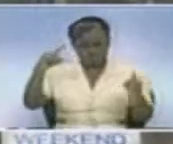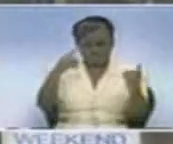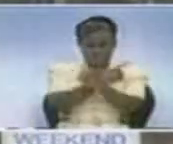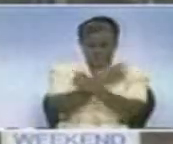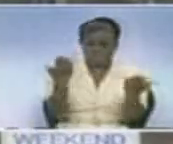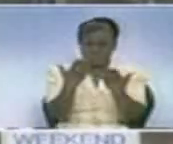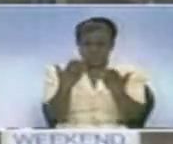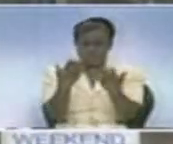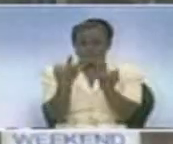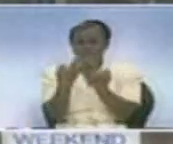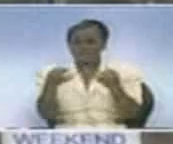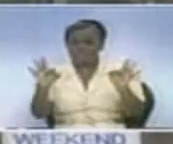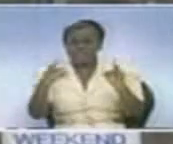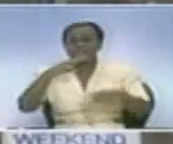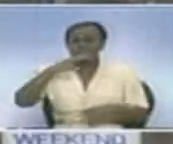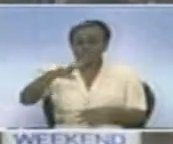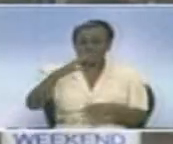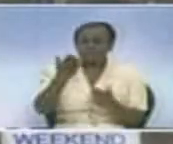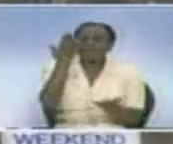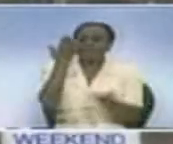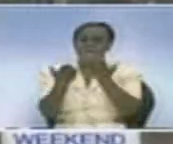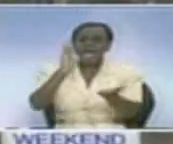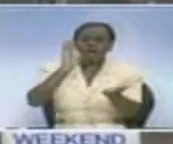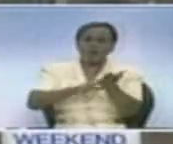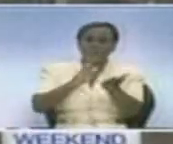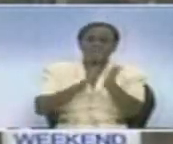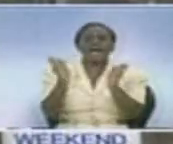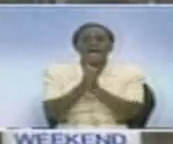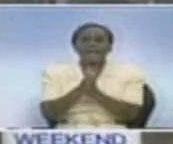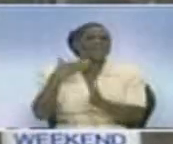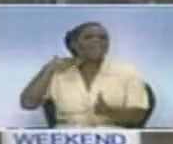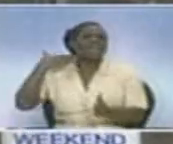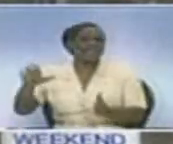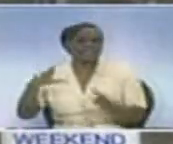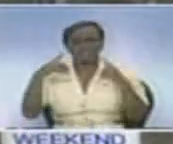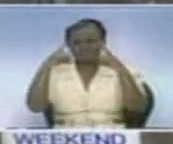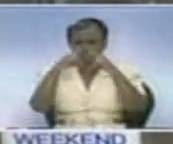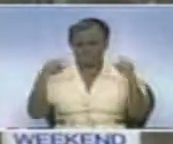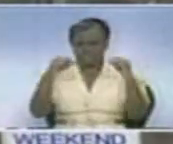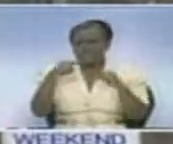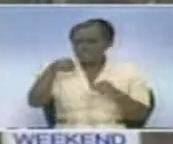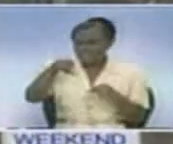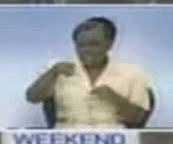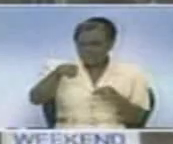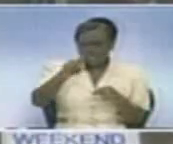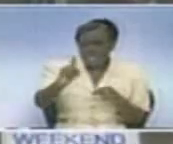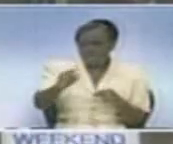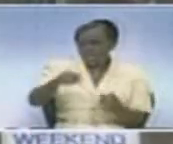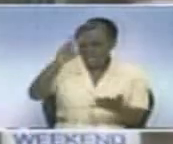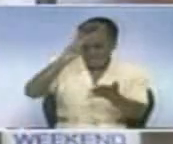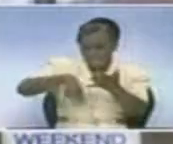ya free speech, fair comment na hate speech. Kama hawajasoma sawa